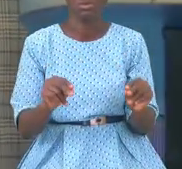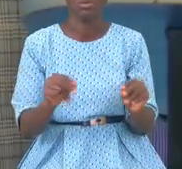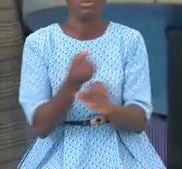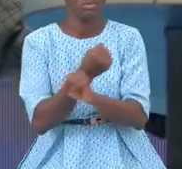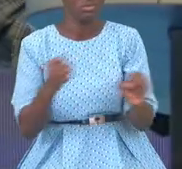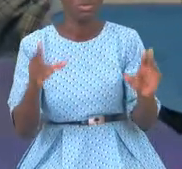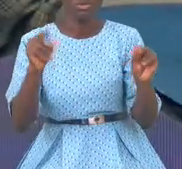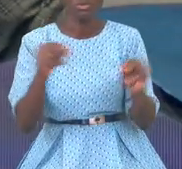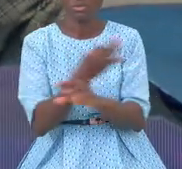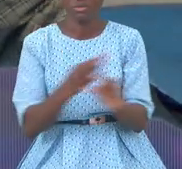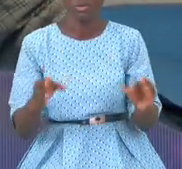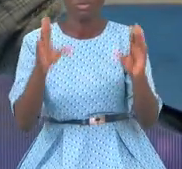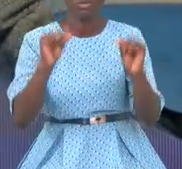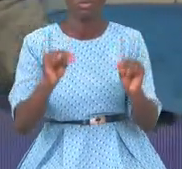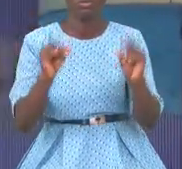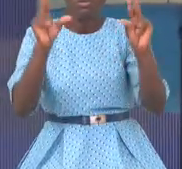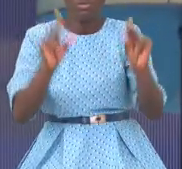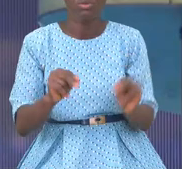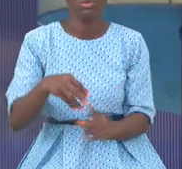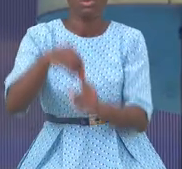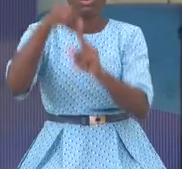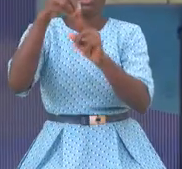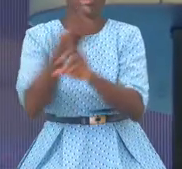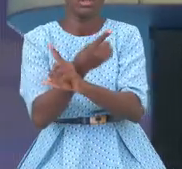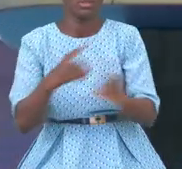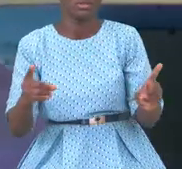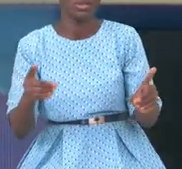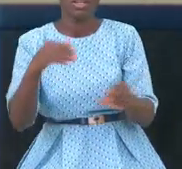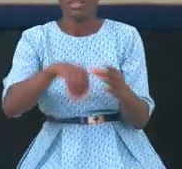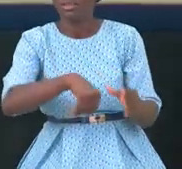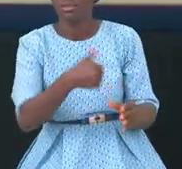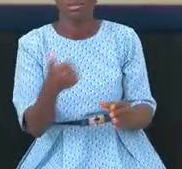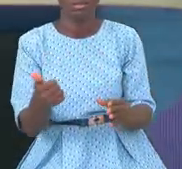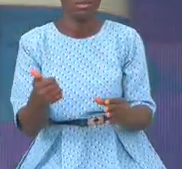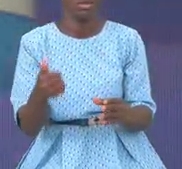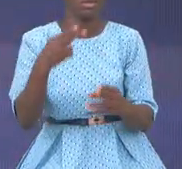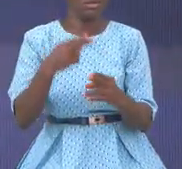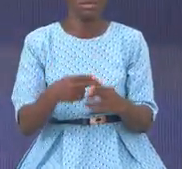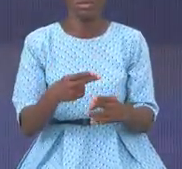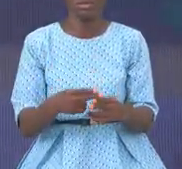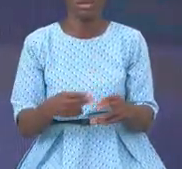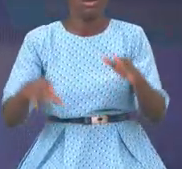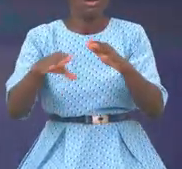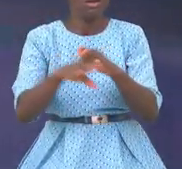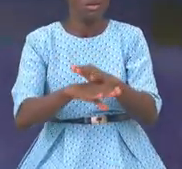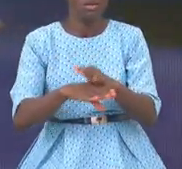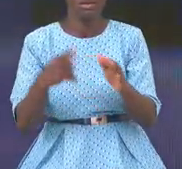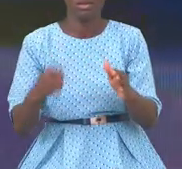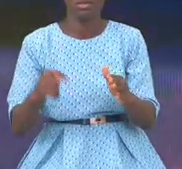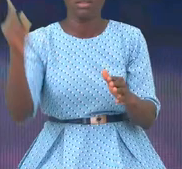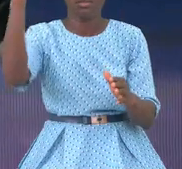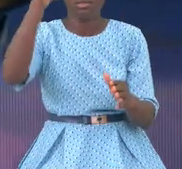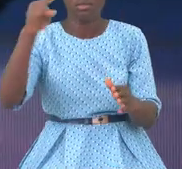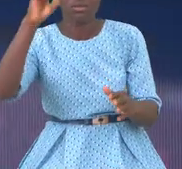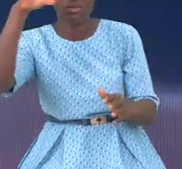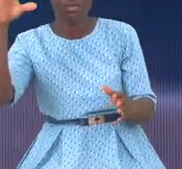other name anywhere under the sun whereby we must be saved, whereby